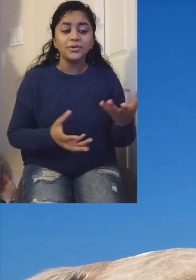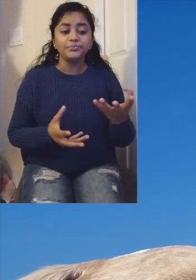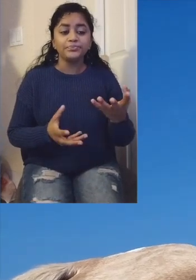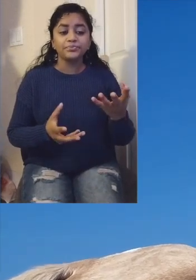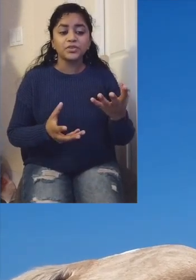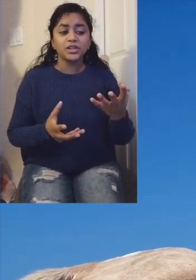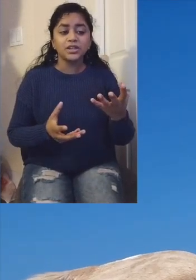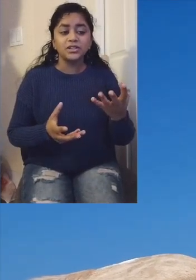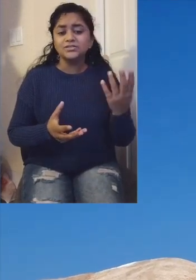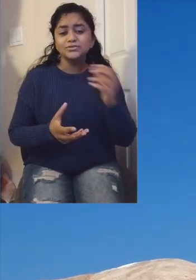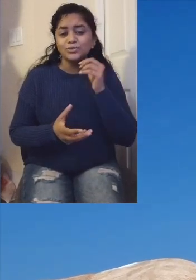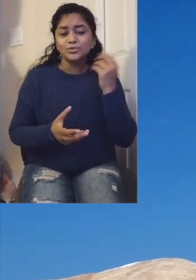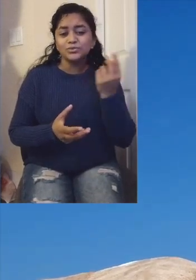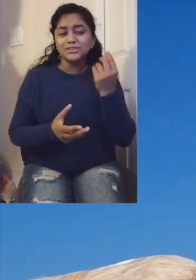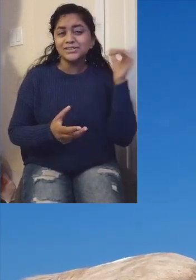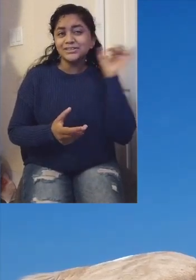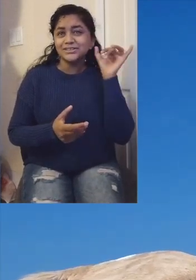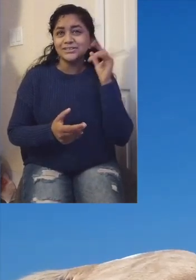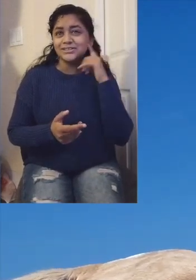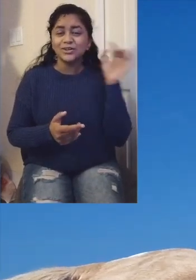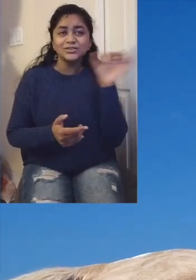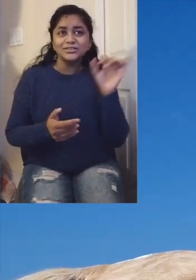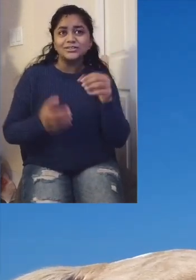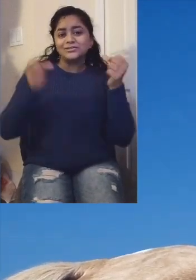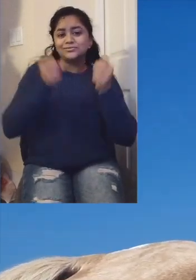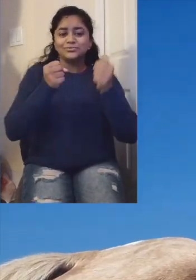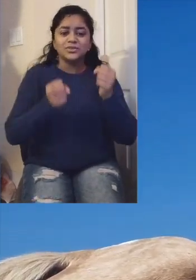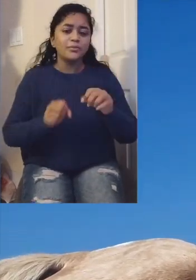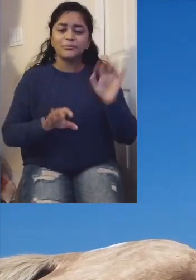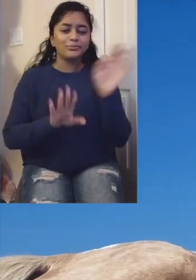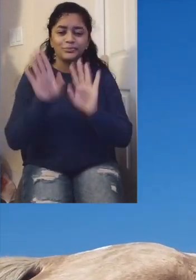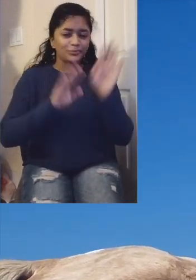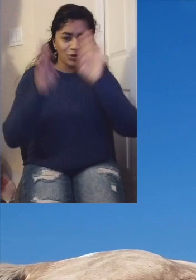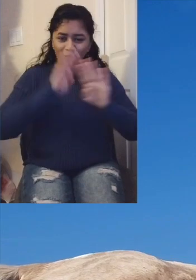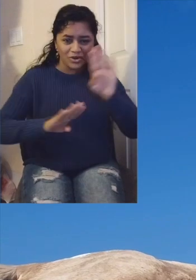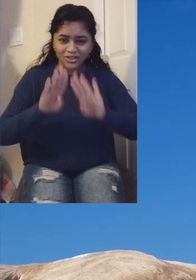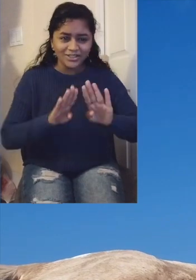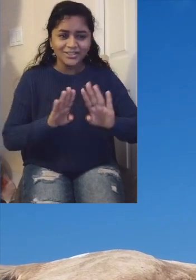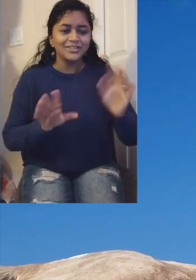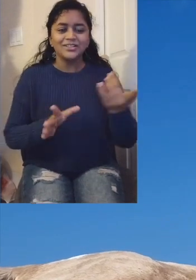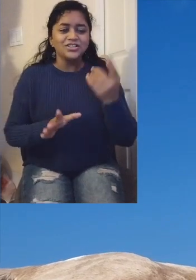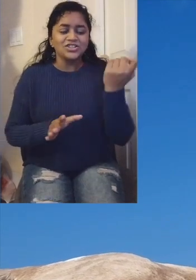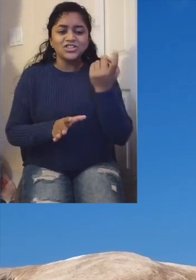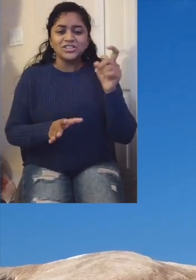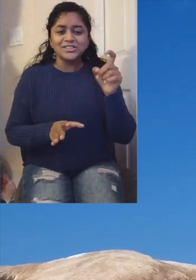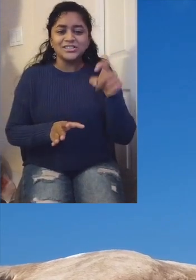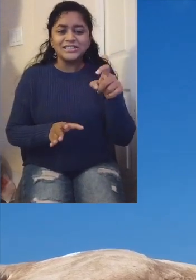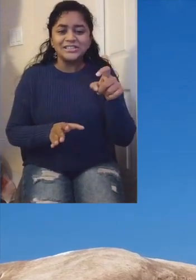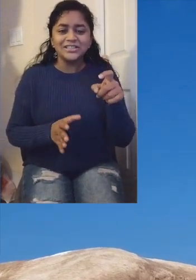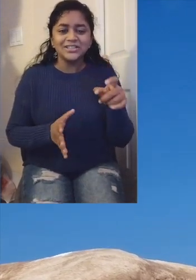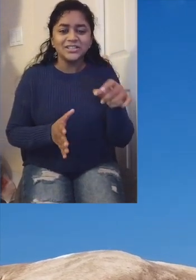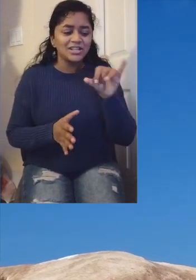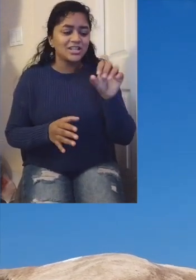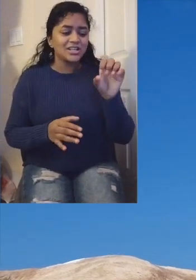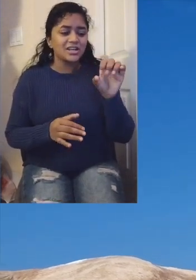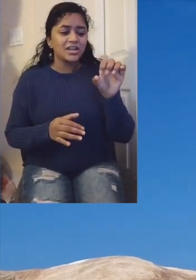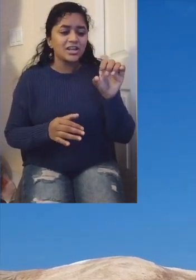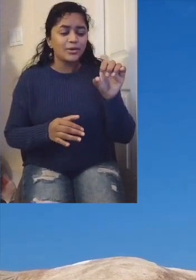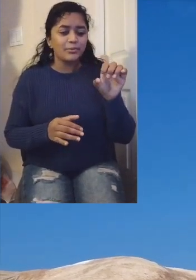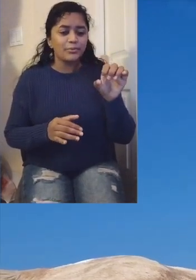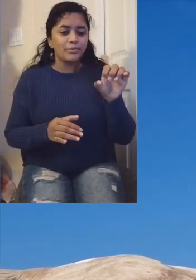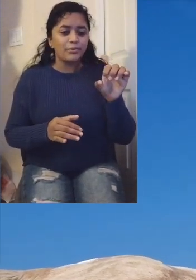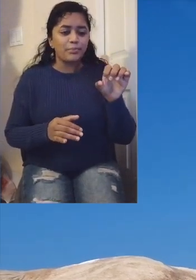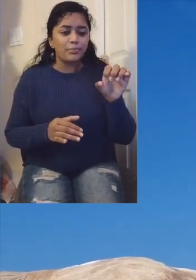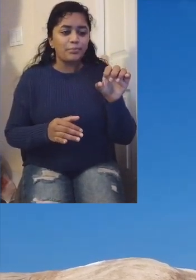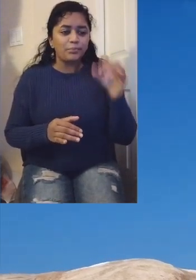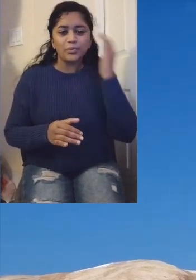with your horse. The only thing you got to do in the water is direct them left and right. But you don't need to pull them back or anything like that.